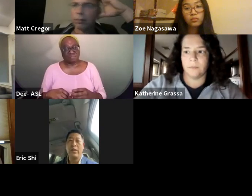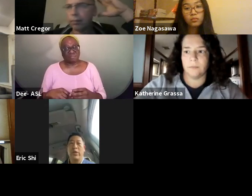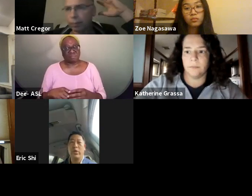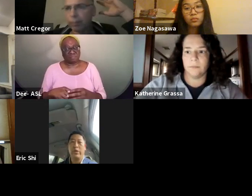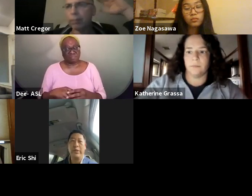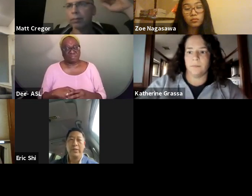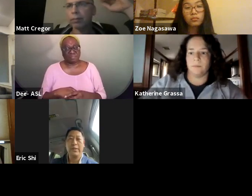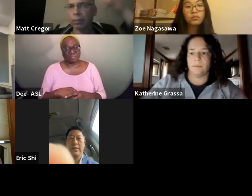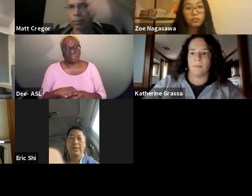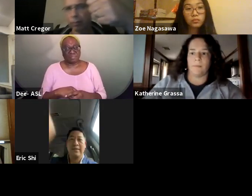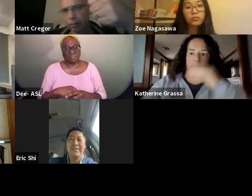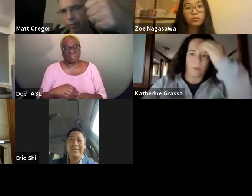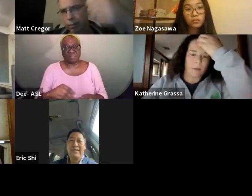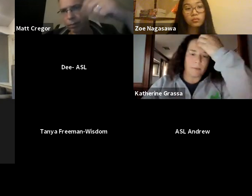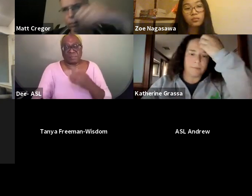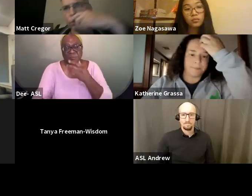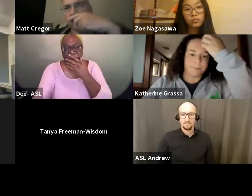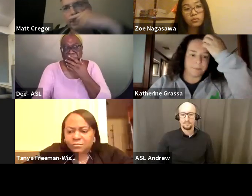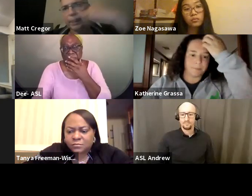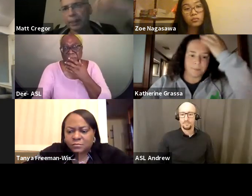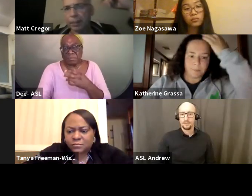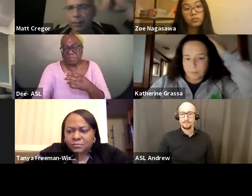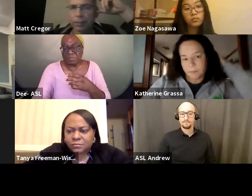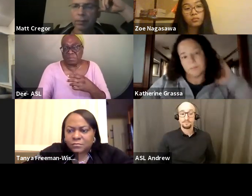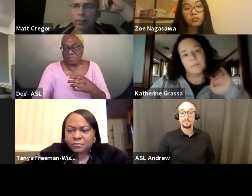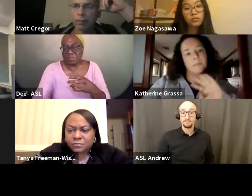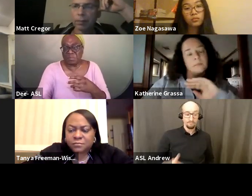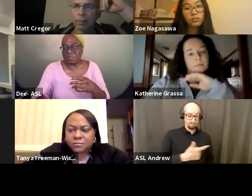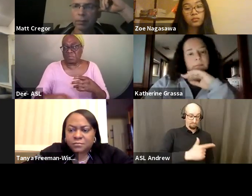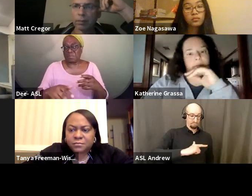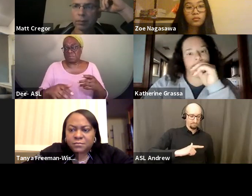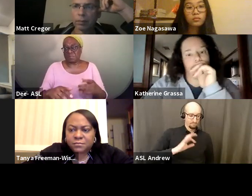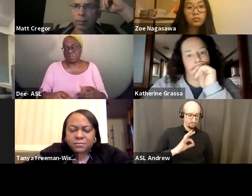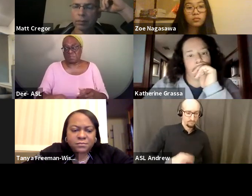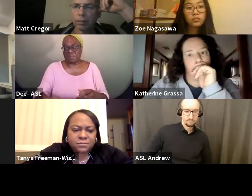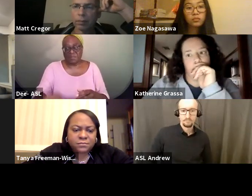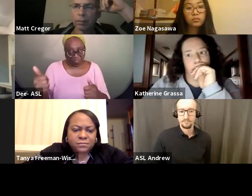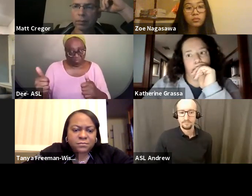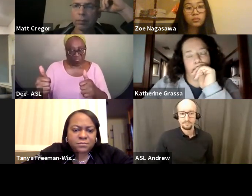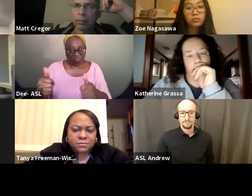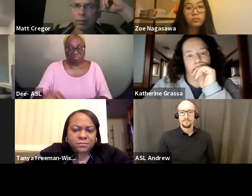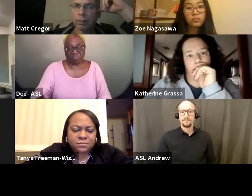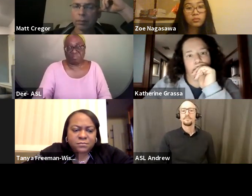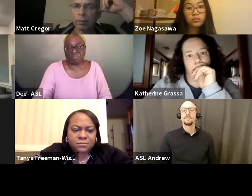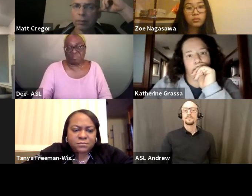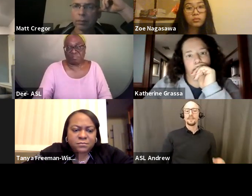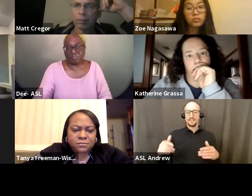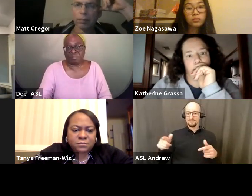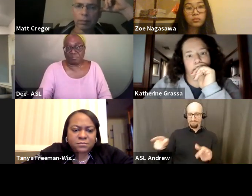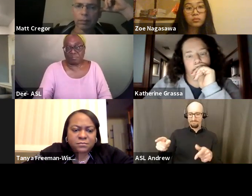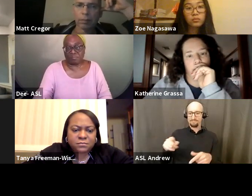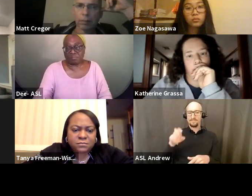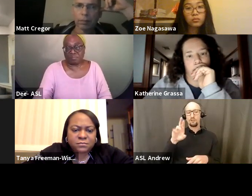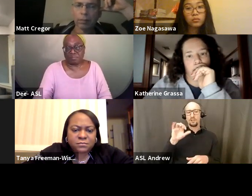Hi everyone, can you hear me? Yes, thank you. Yeah, thank you for the opportunity to speak tonight. And I